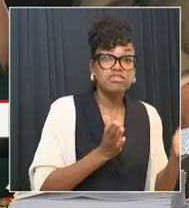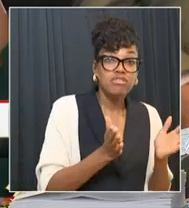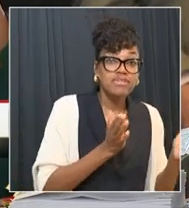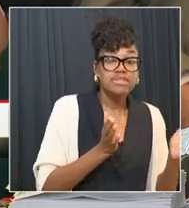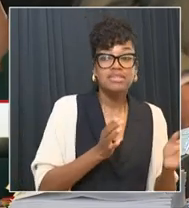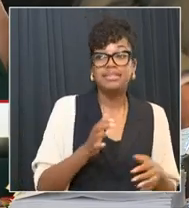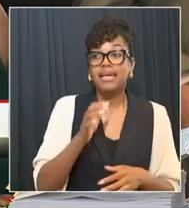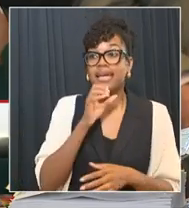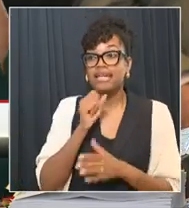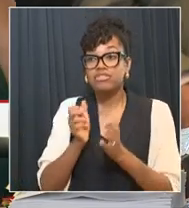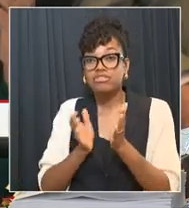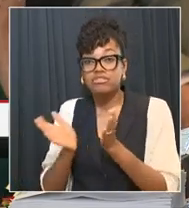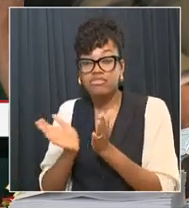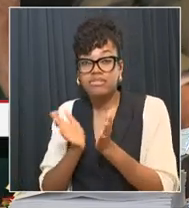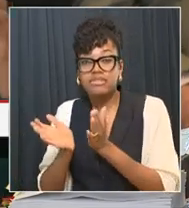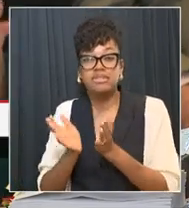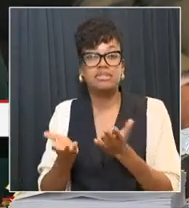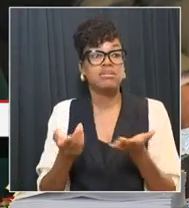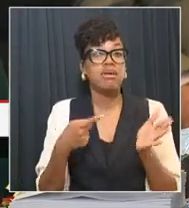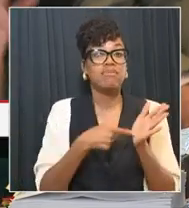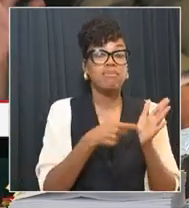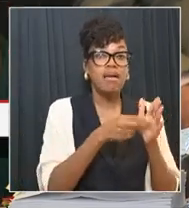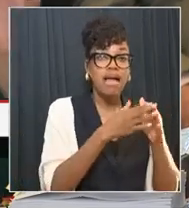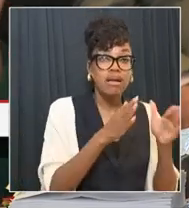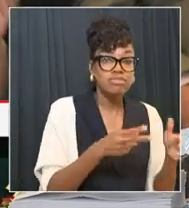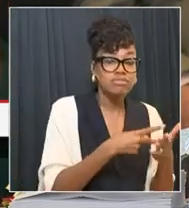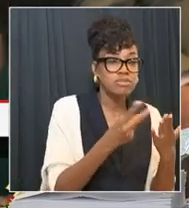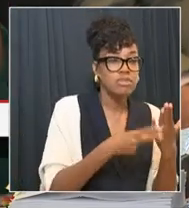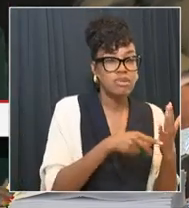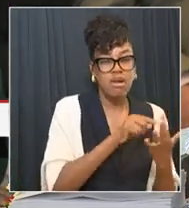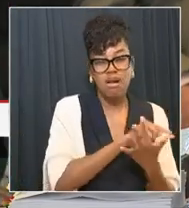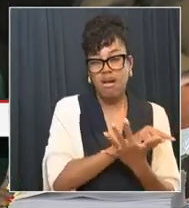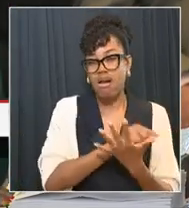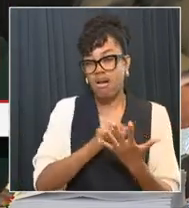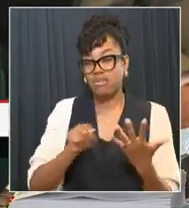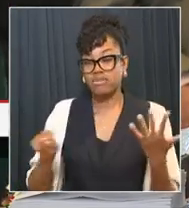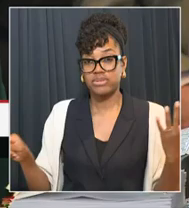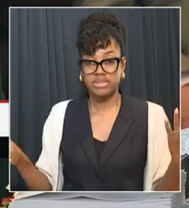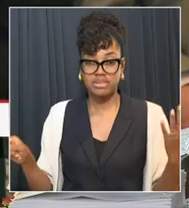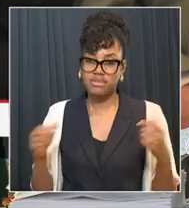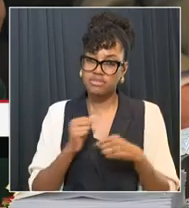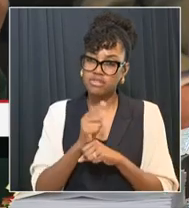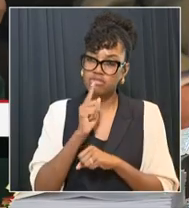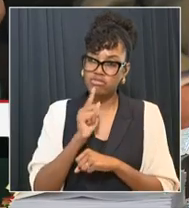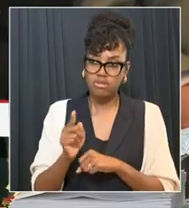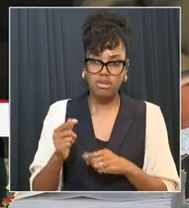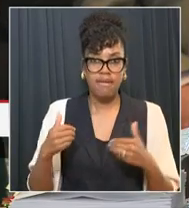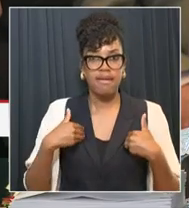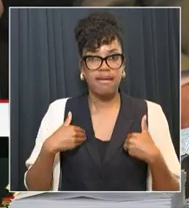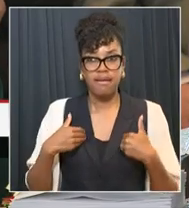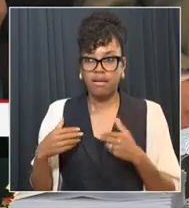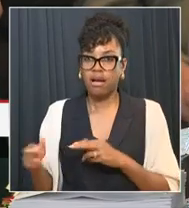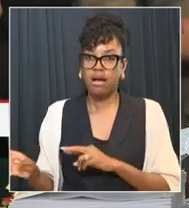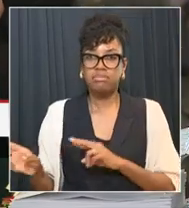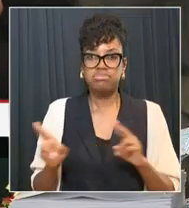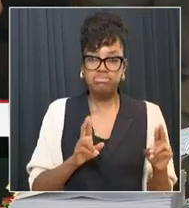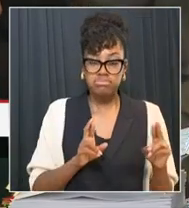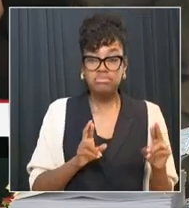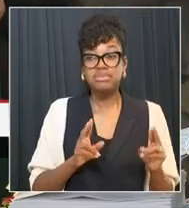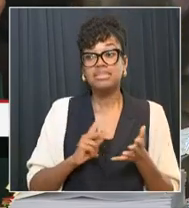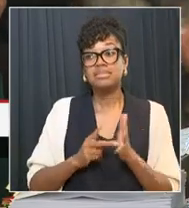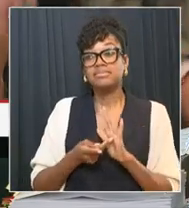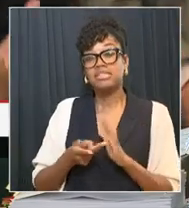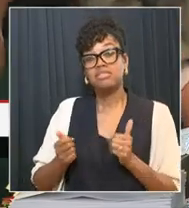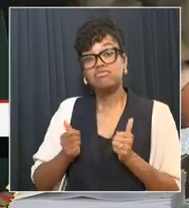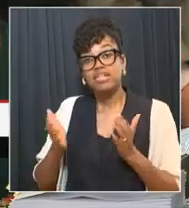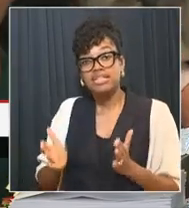aging services, affordable housing programs, all of those things allow us to grow residents,